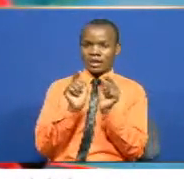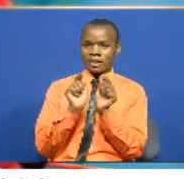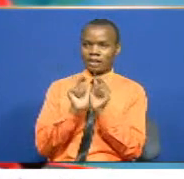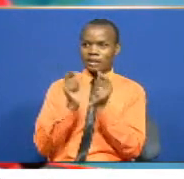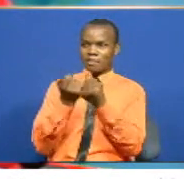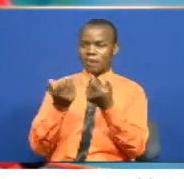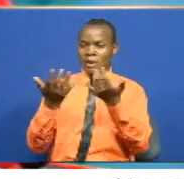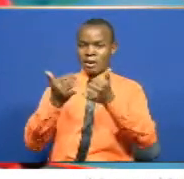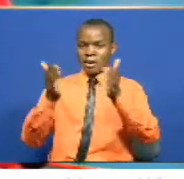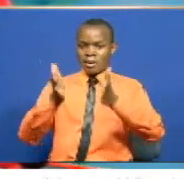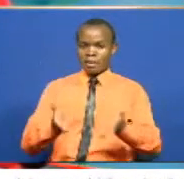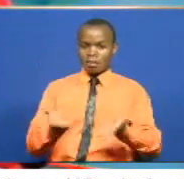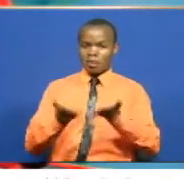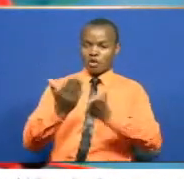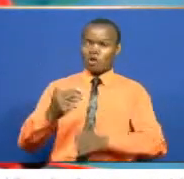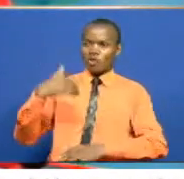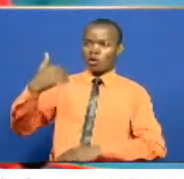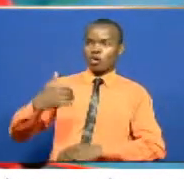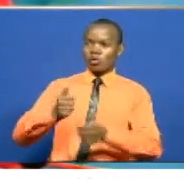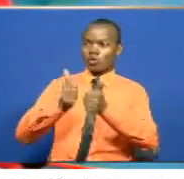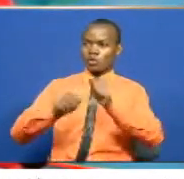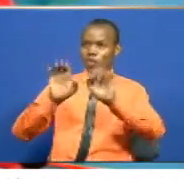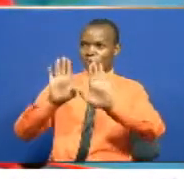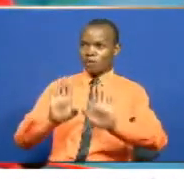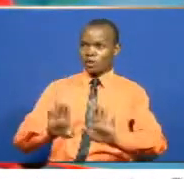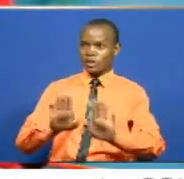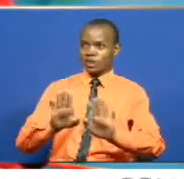players are improving every day, which is good for us.